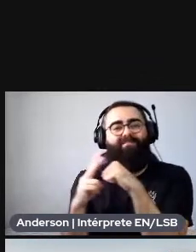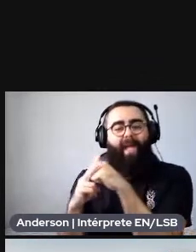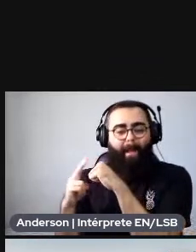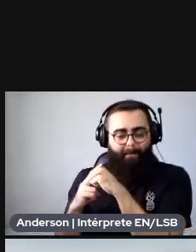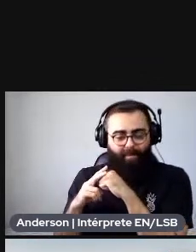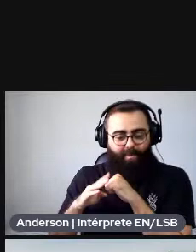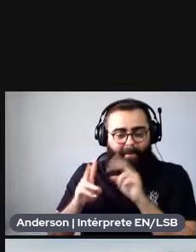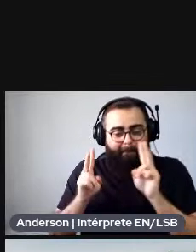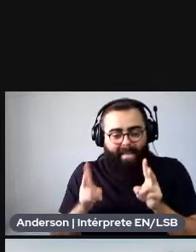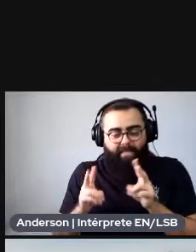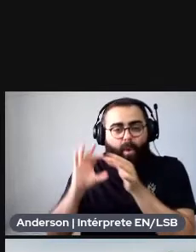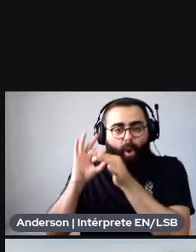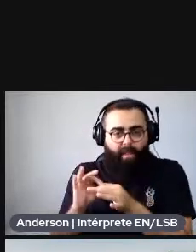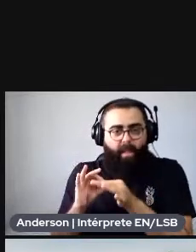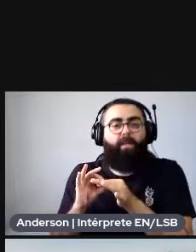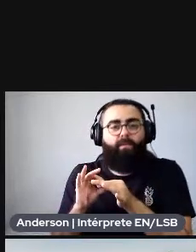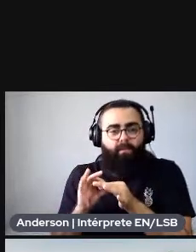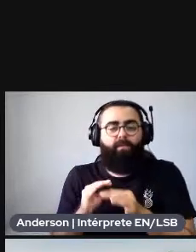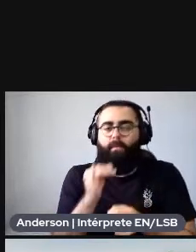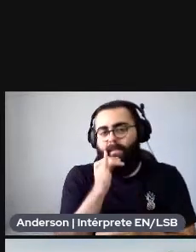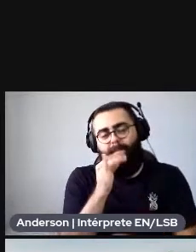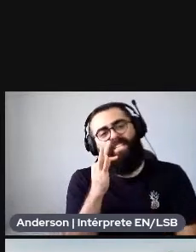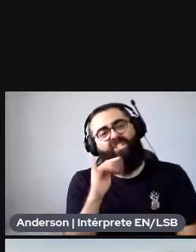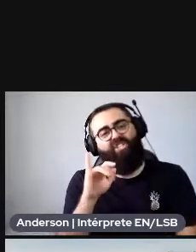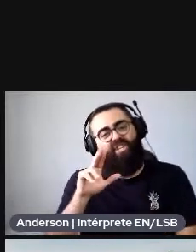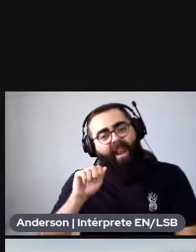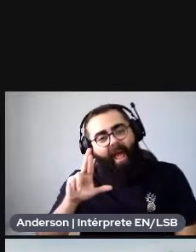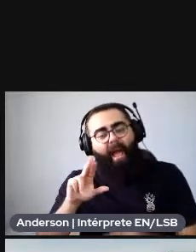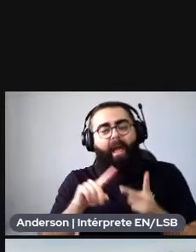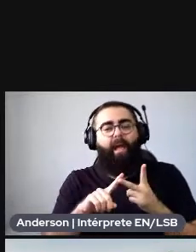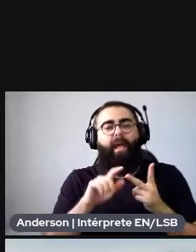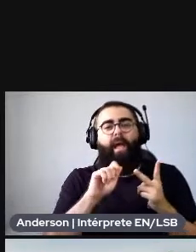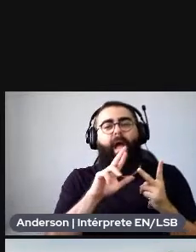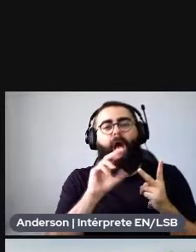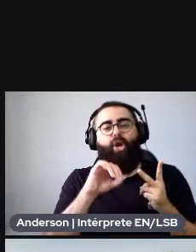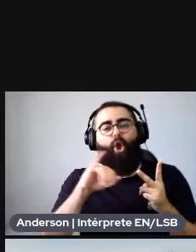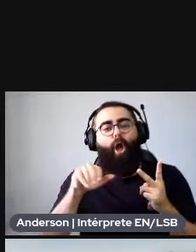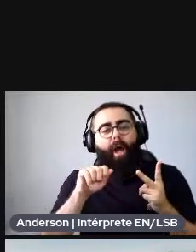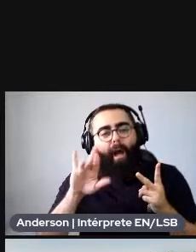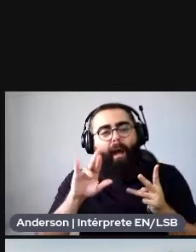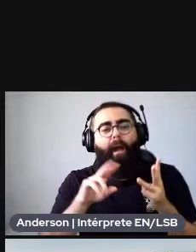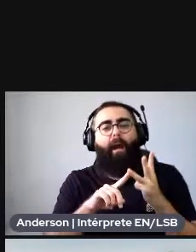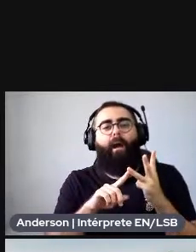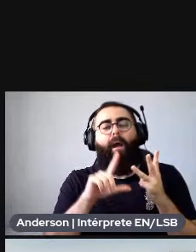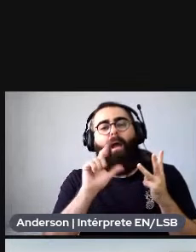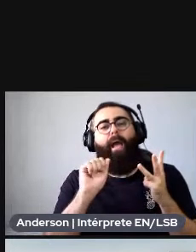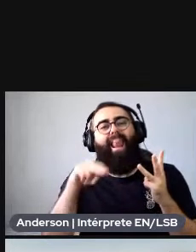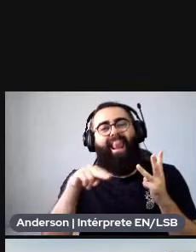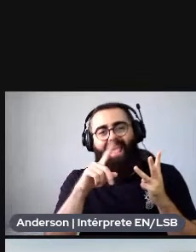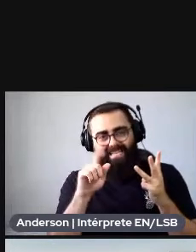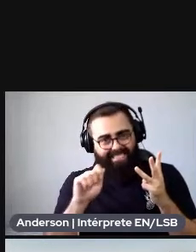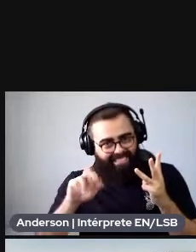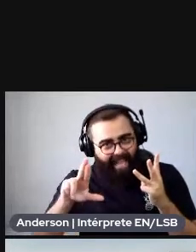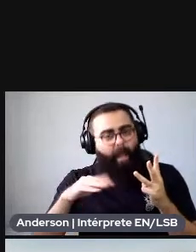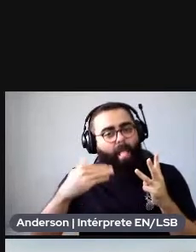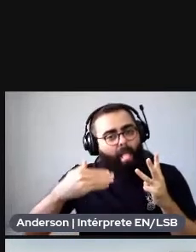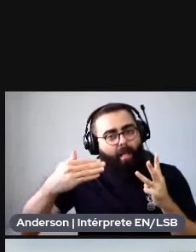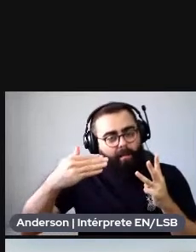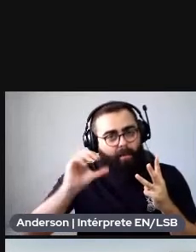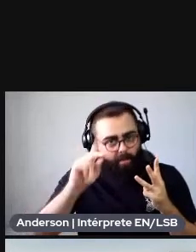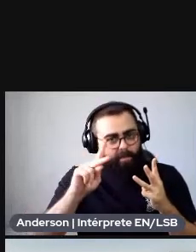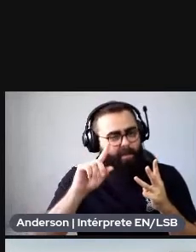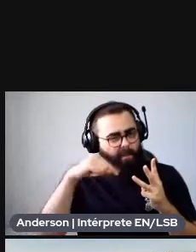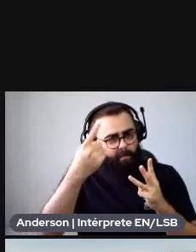near synonymous verbs such as tirar, arrojar, and lanzar were then attracted to the schema in later phases. I will come back to this